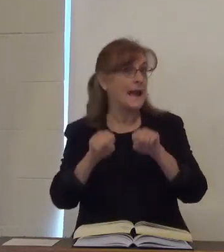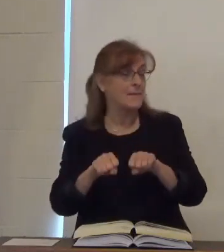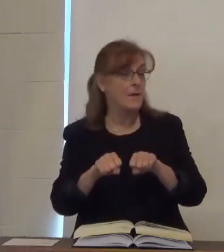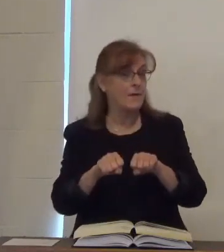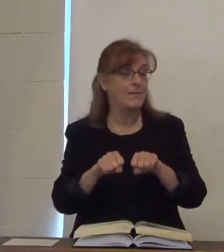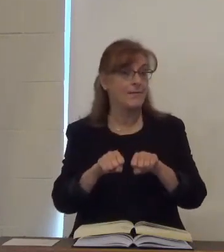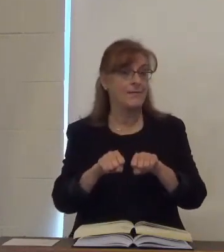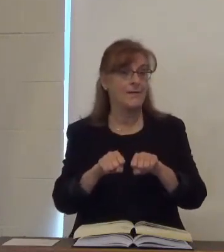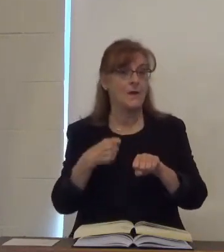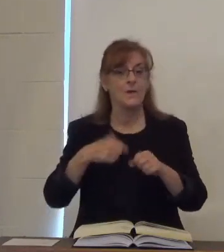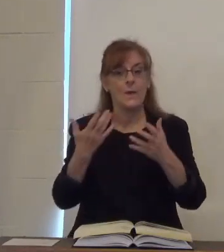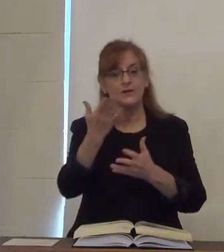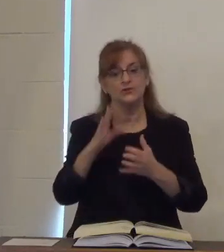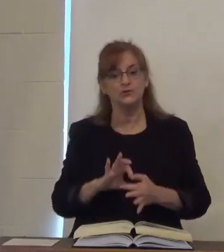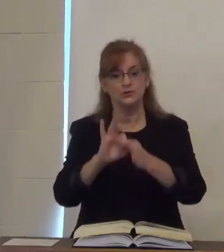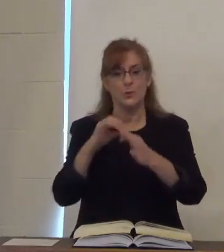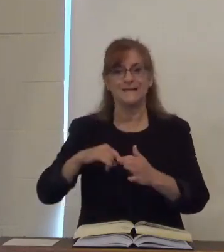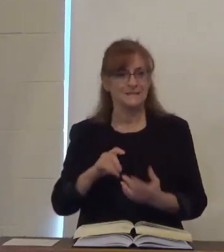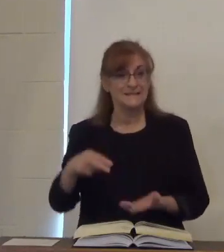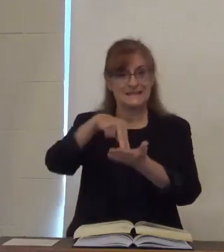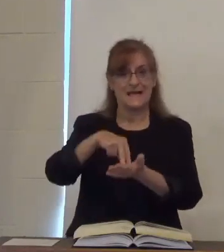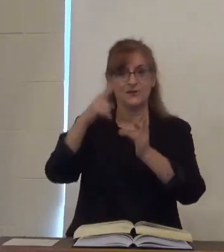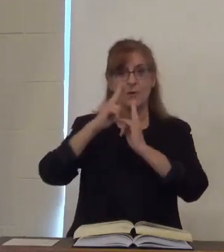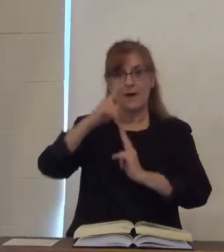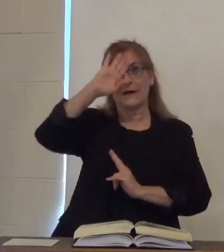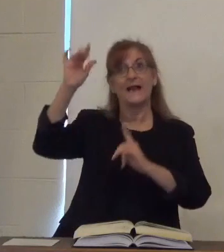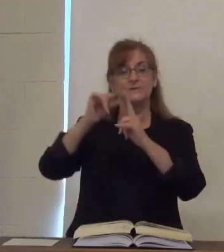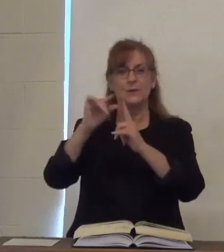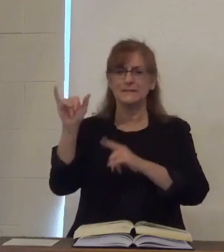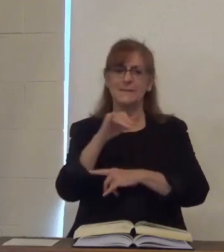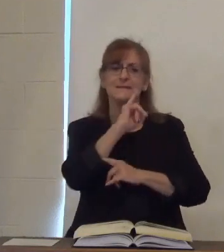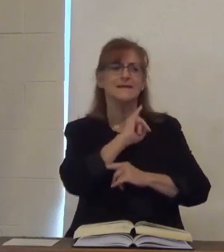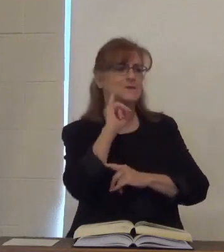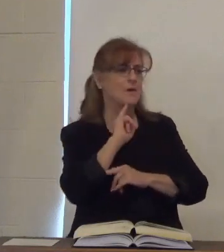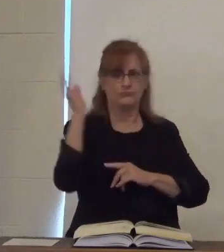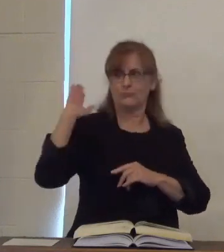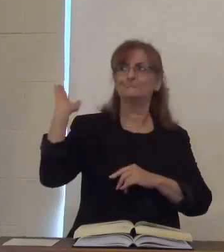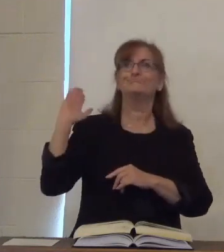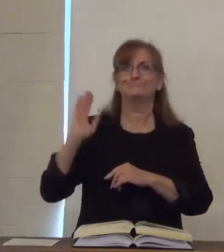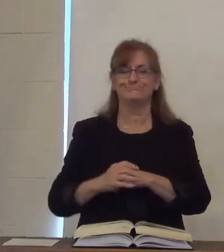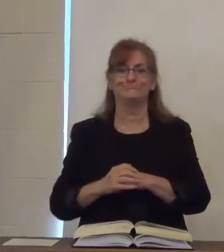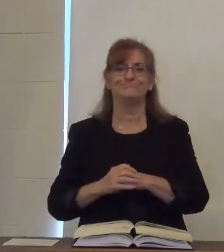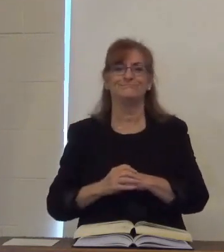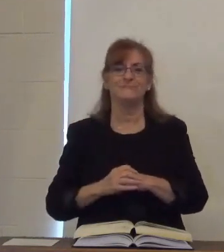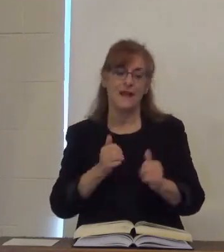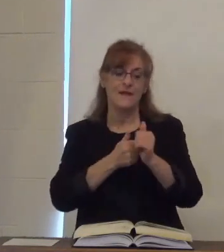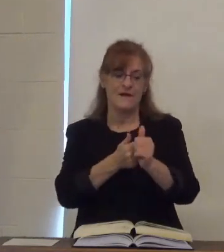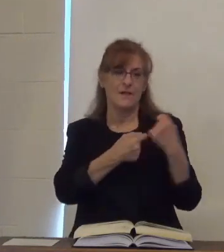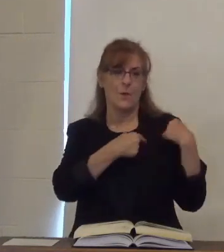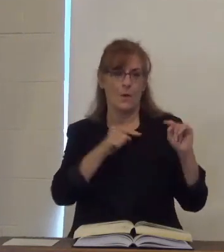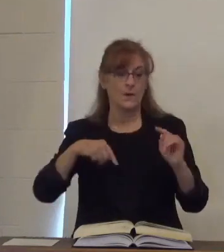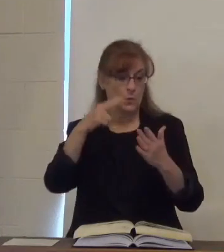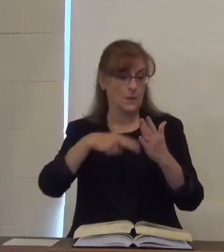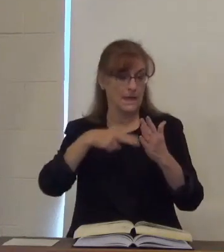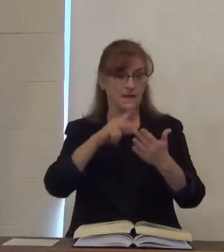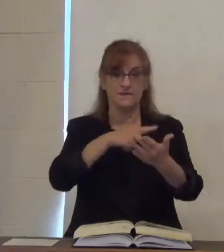If you are able, we'd like to have you stand to honor God's word as Israel did as a group, and follow along as we read